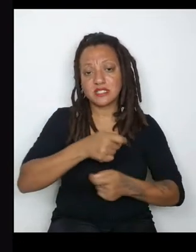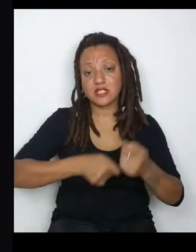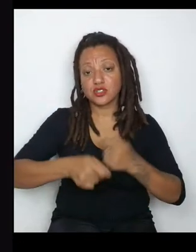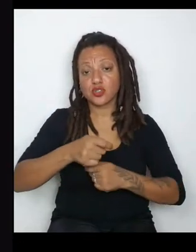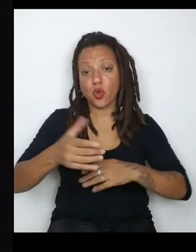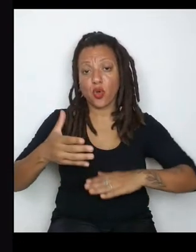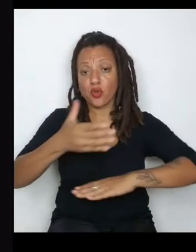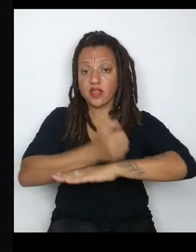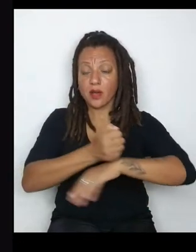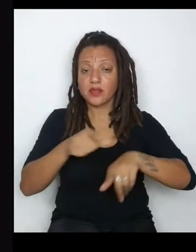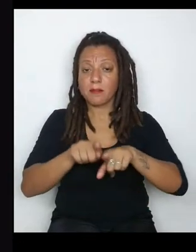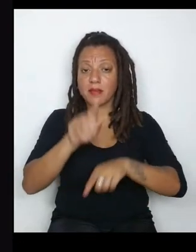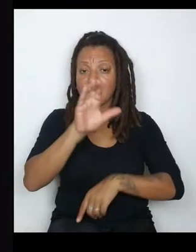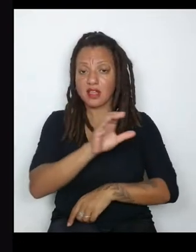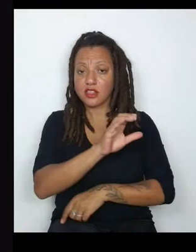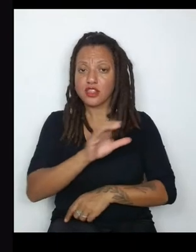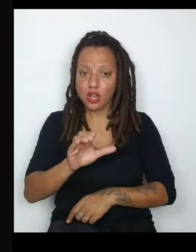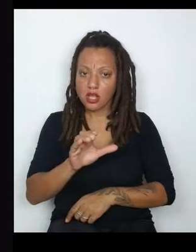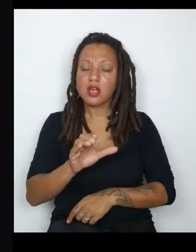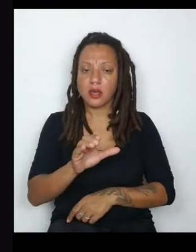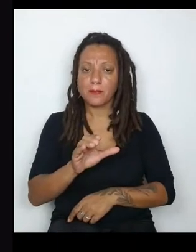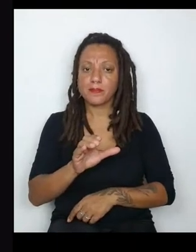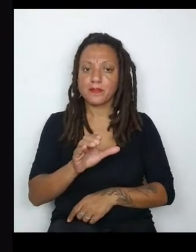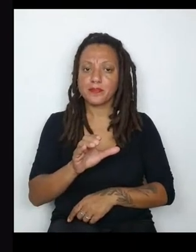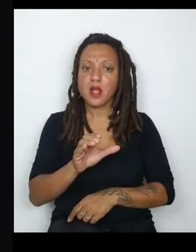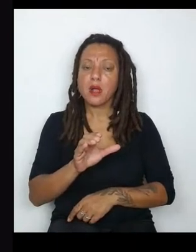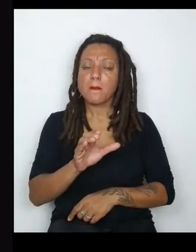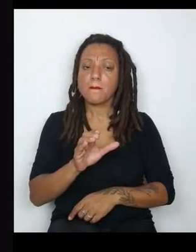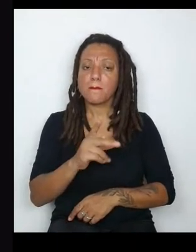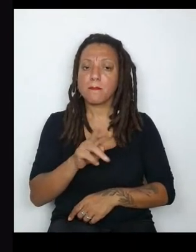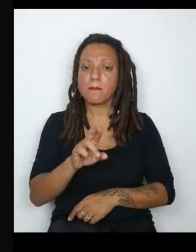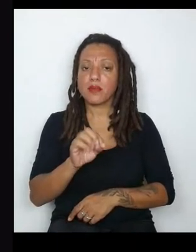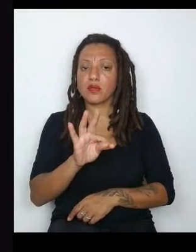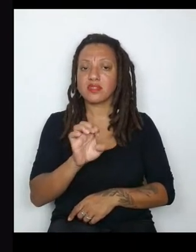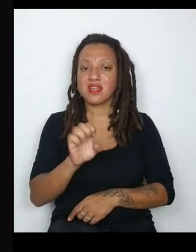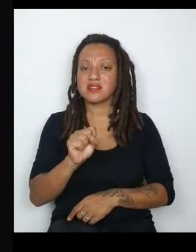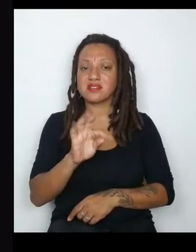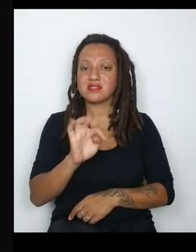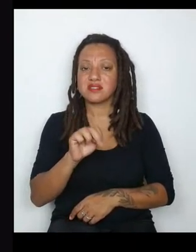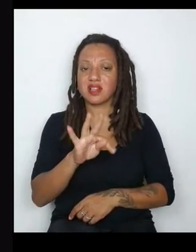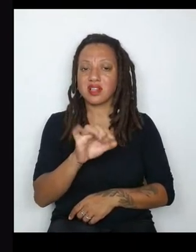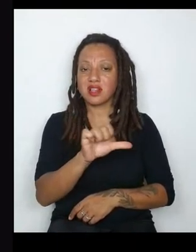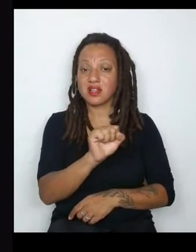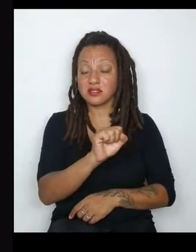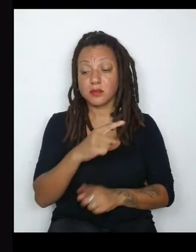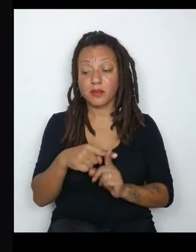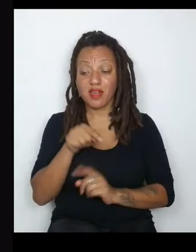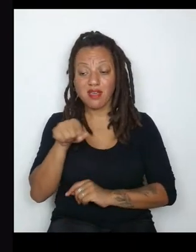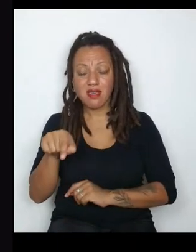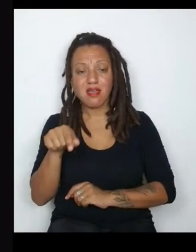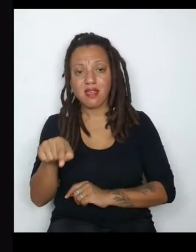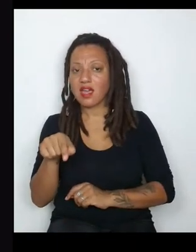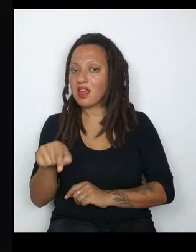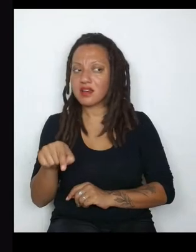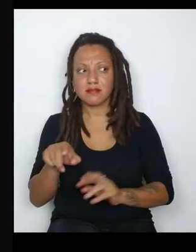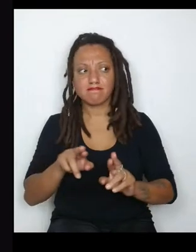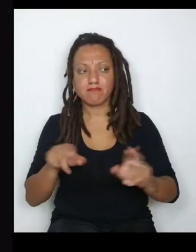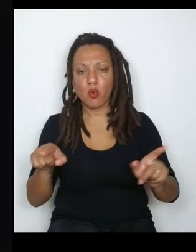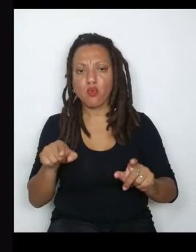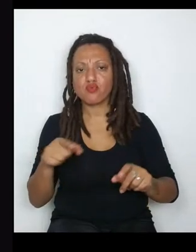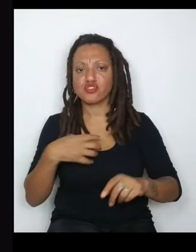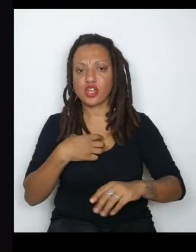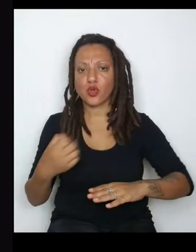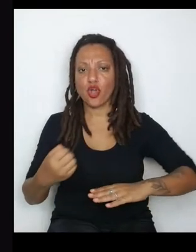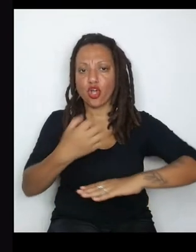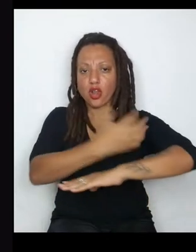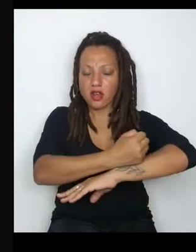represented himself to be operating outside these colonial and ideological struck and ideological